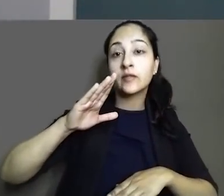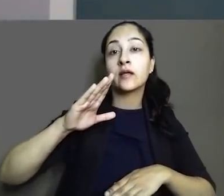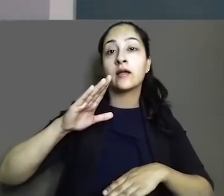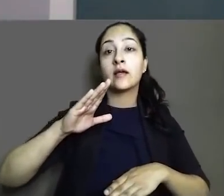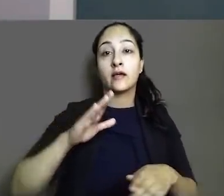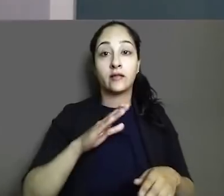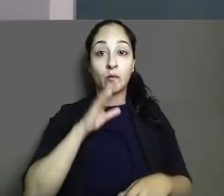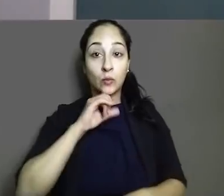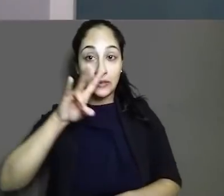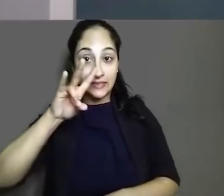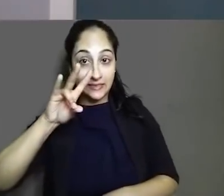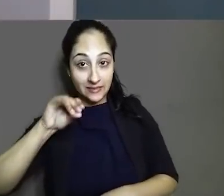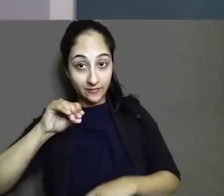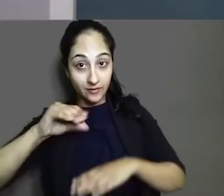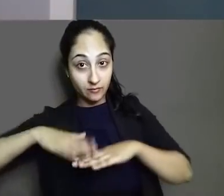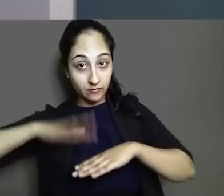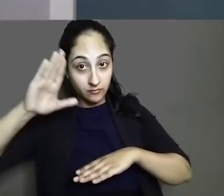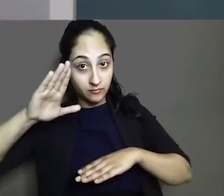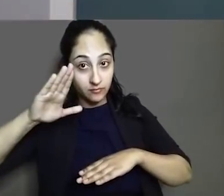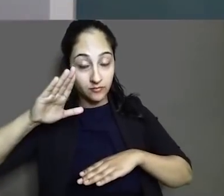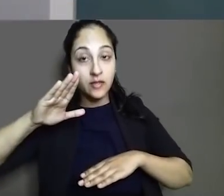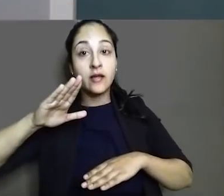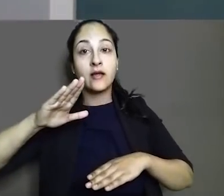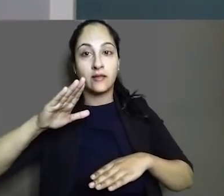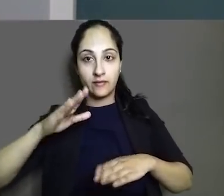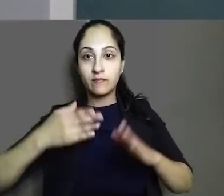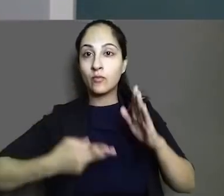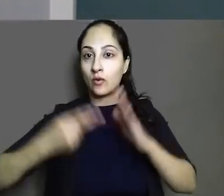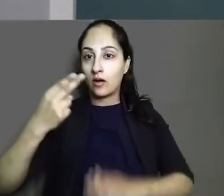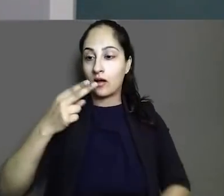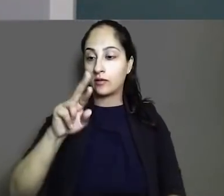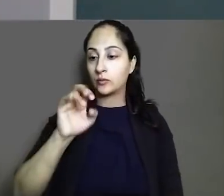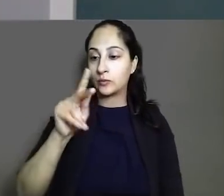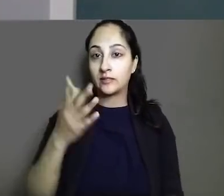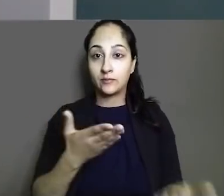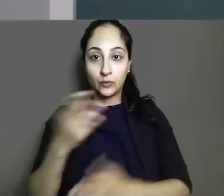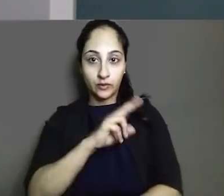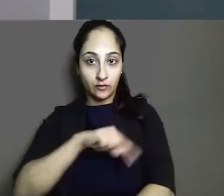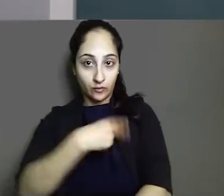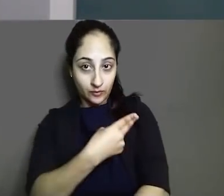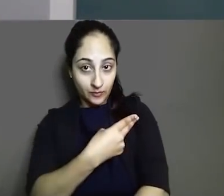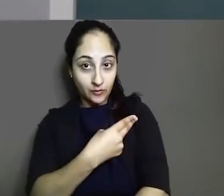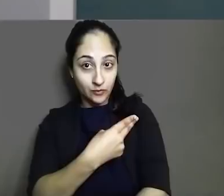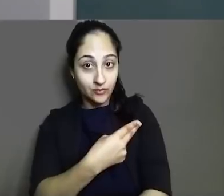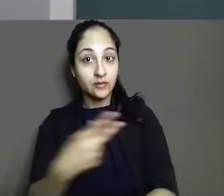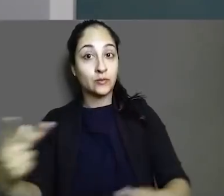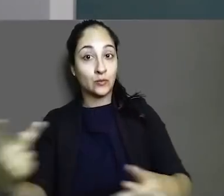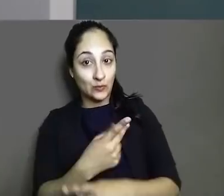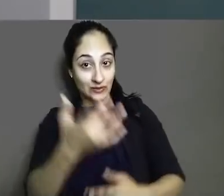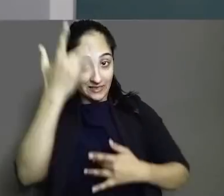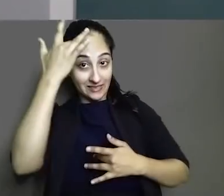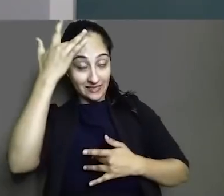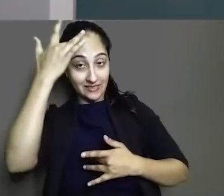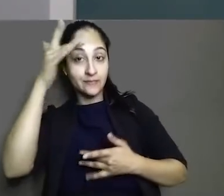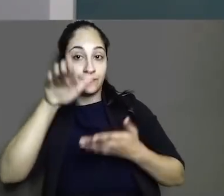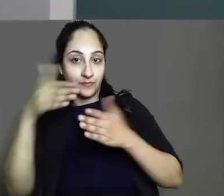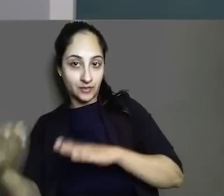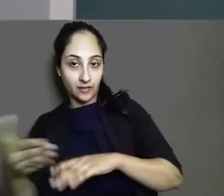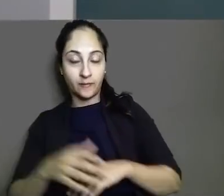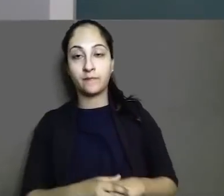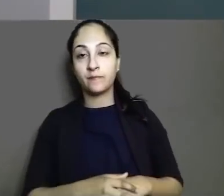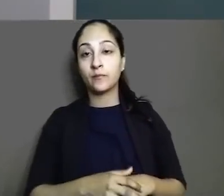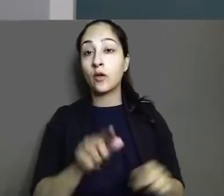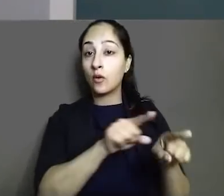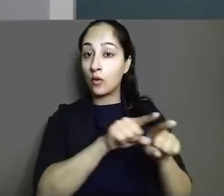get over 50. And the risk of hospitalization and death is especially high in those over 70. And